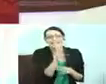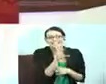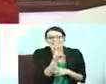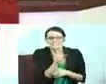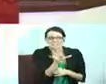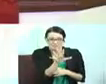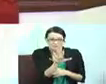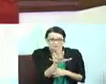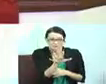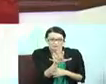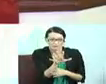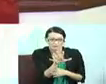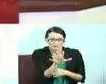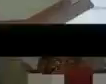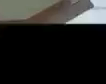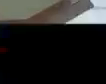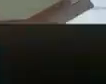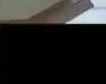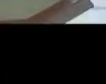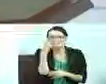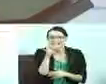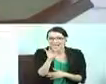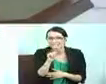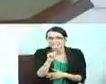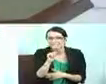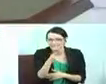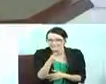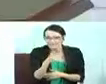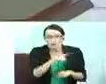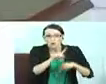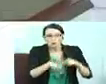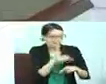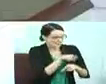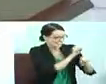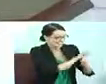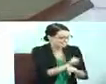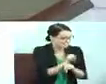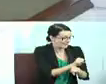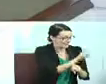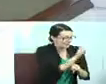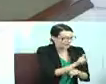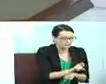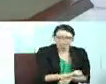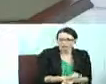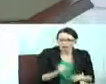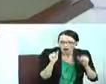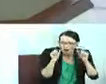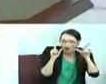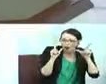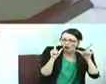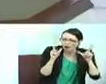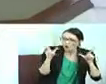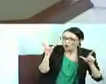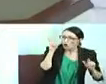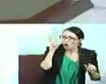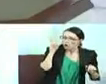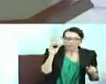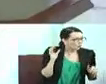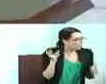1965, June 19th, when the slaves in Galveston, Texas, finally heard the